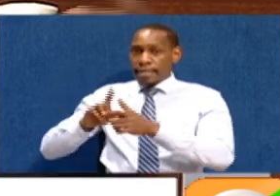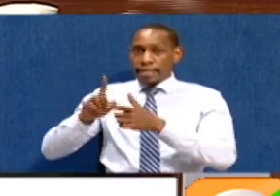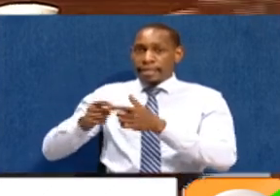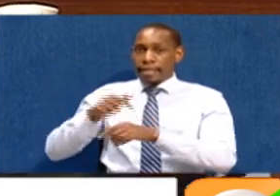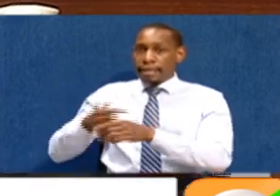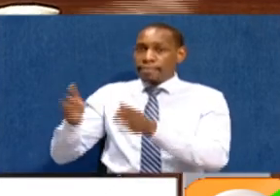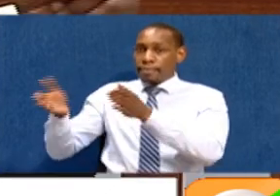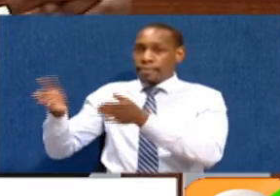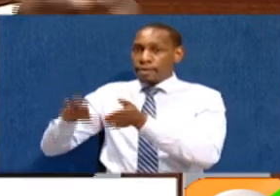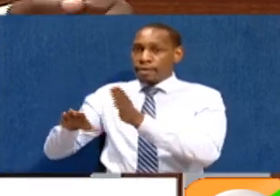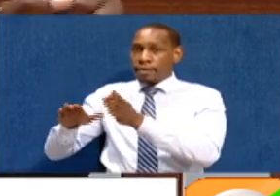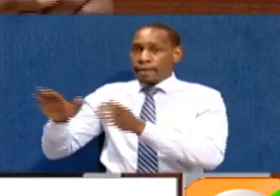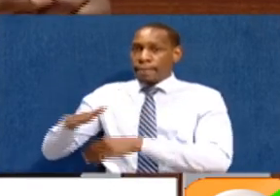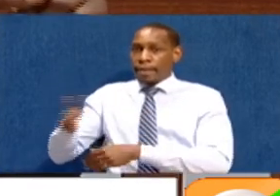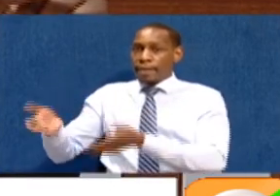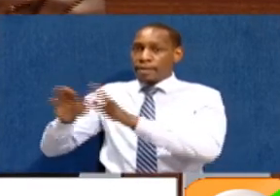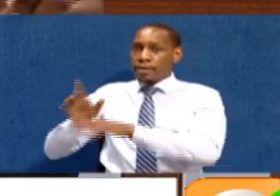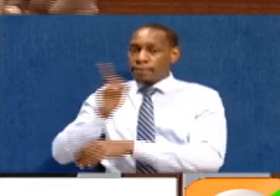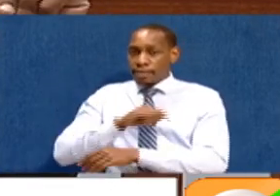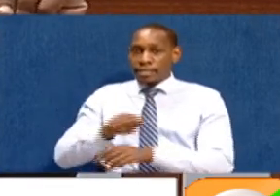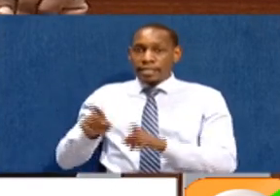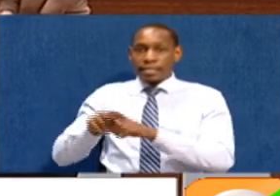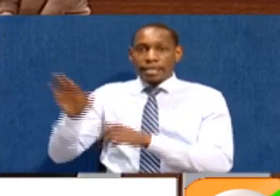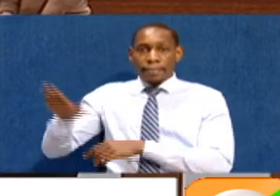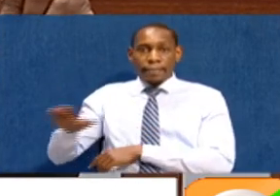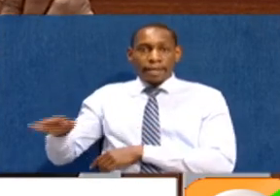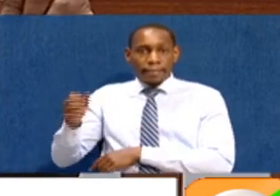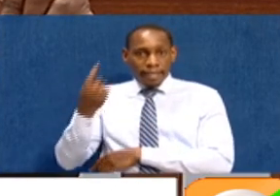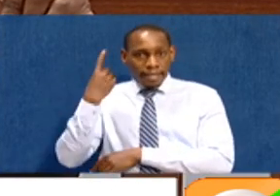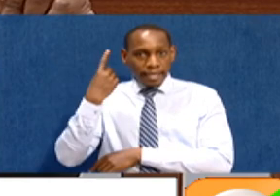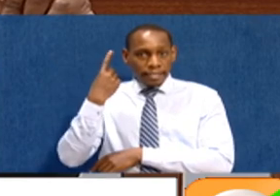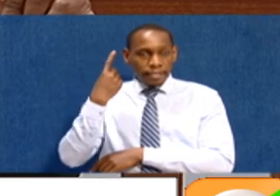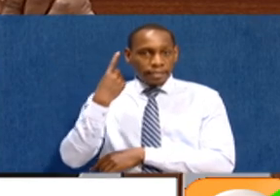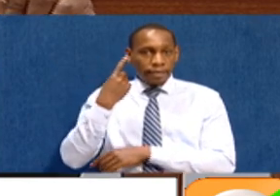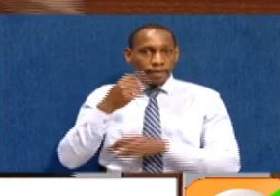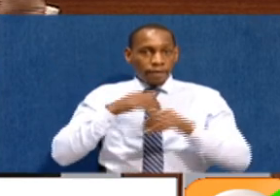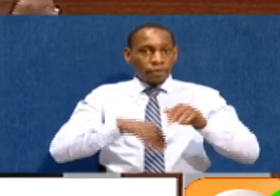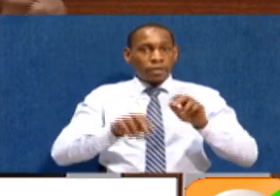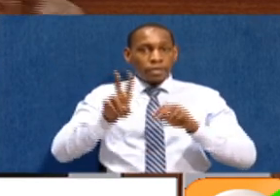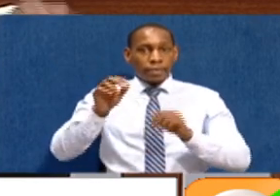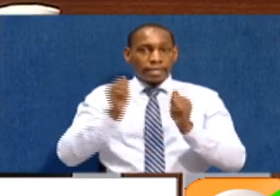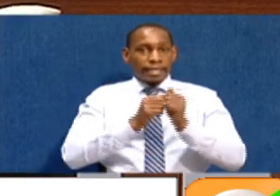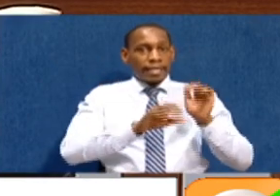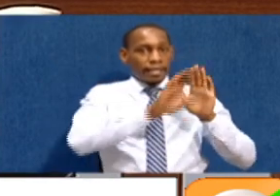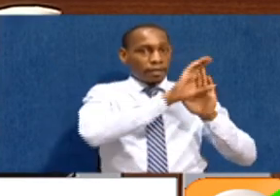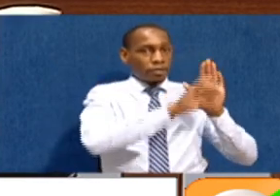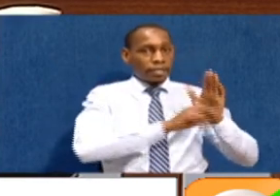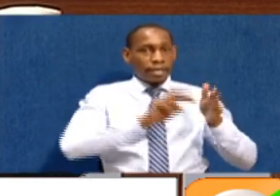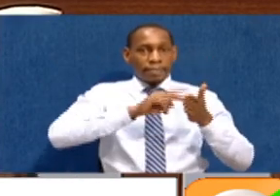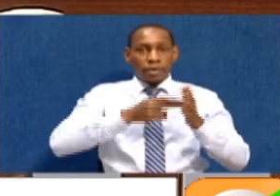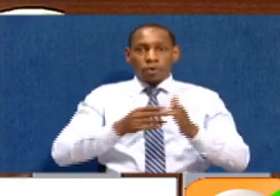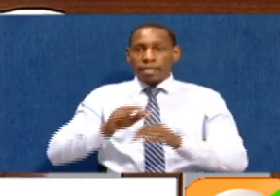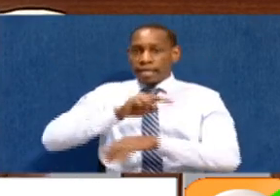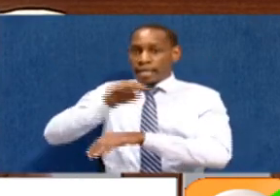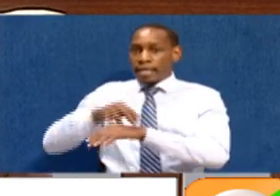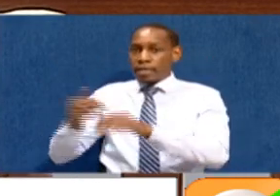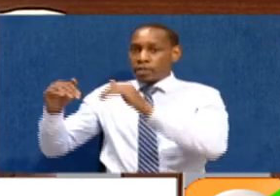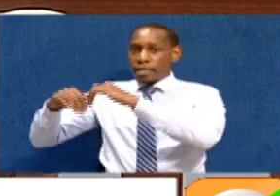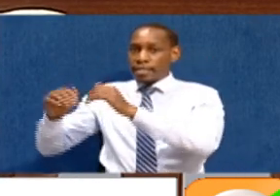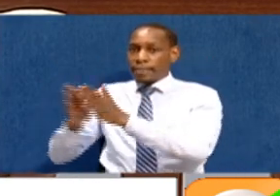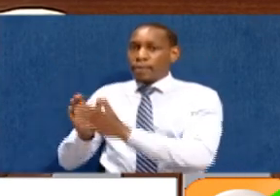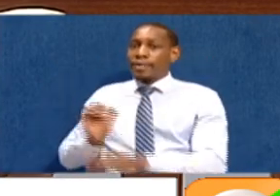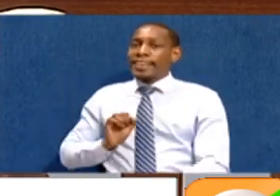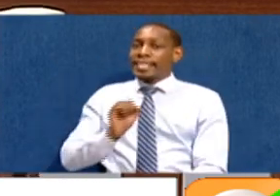you dissolve parliament, and parliament must be understood in the context of the Kenyan constitution to mean the National Assembly and the